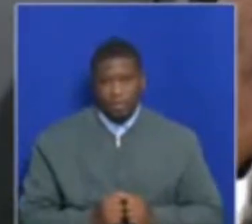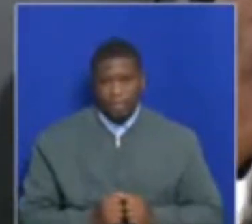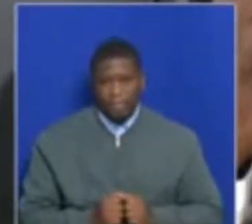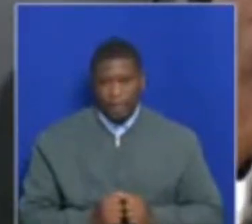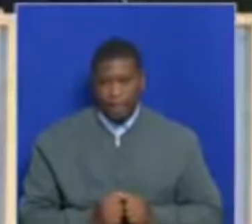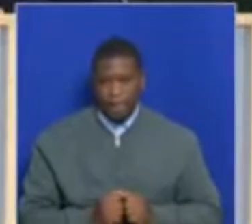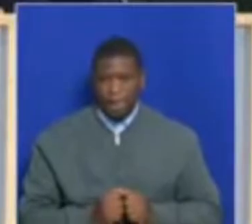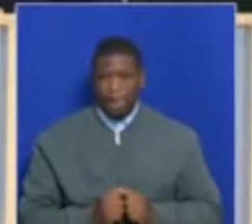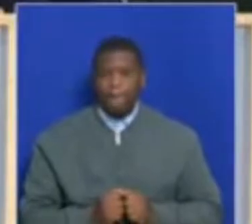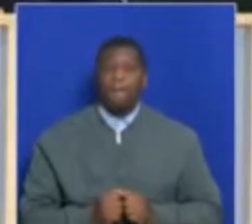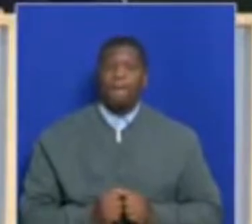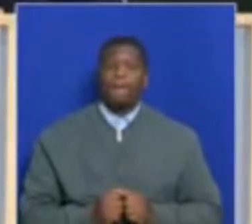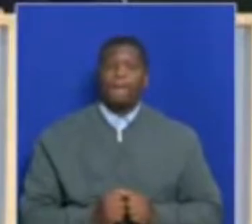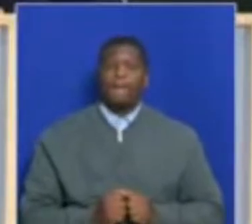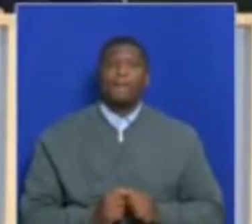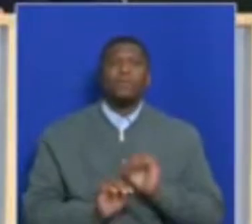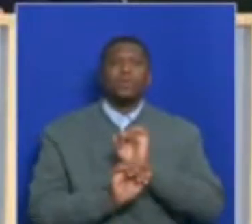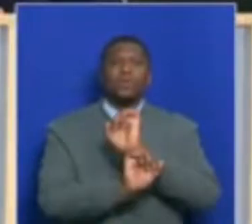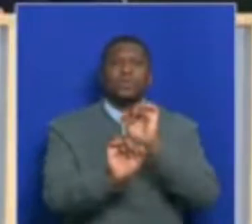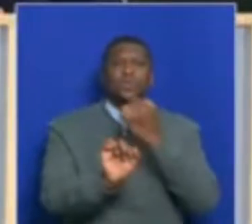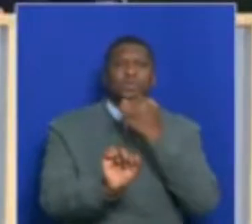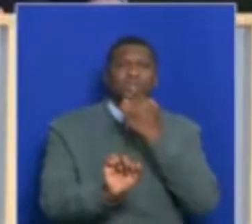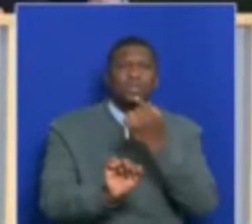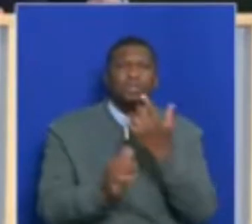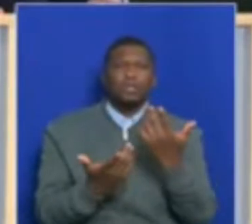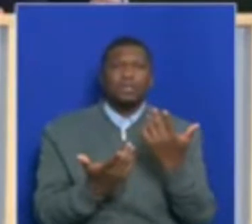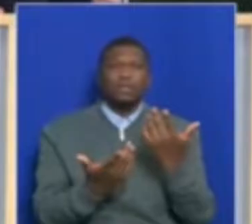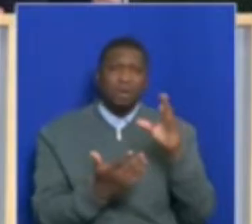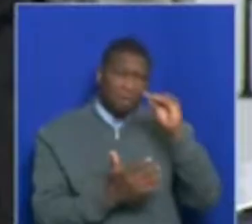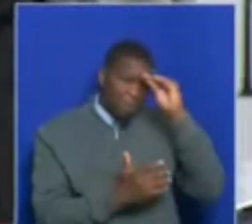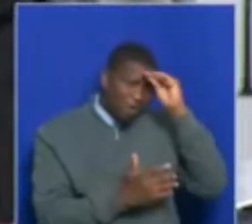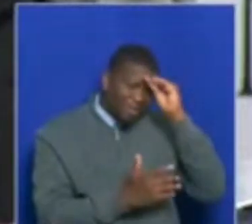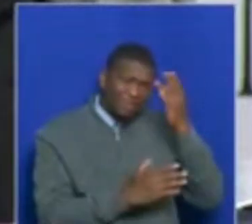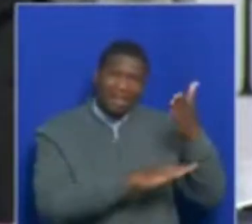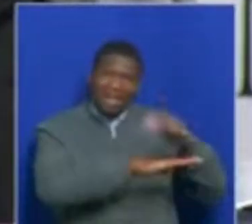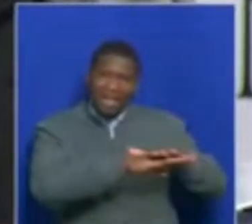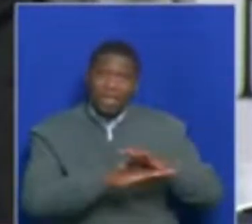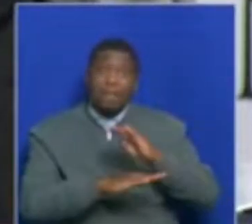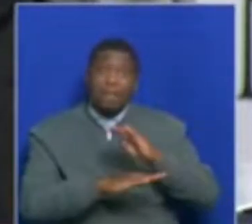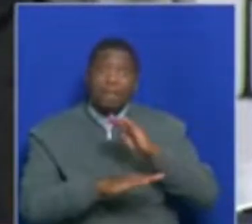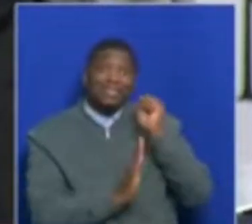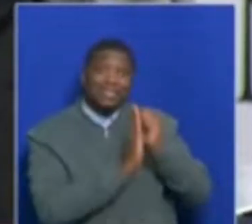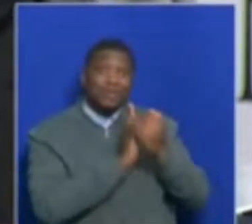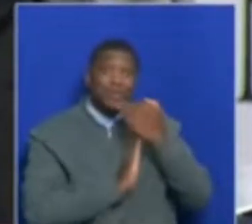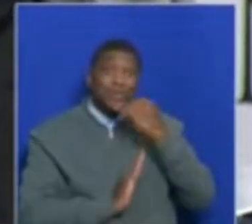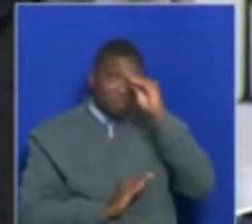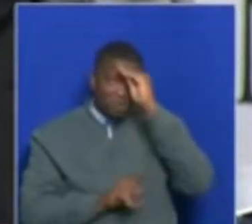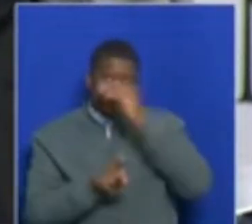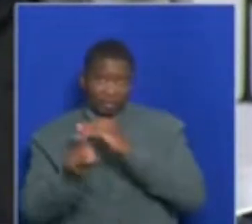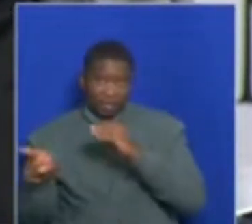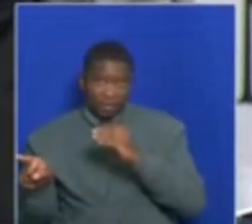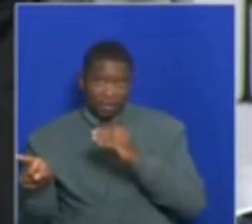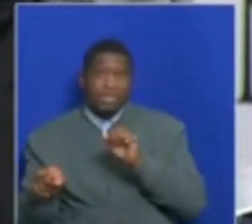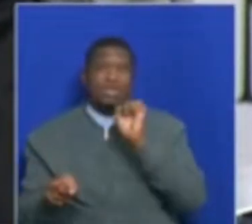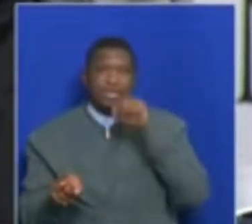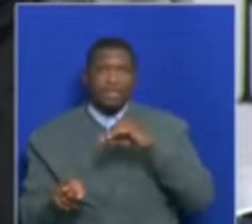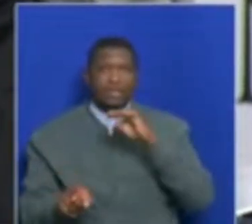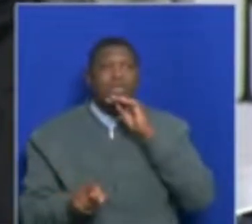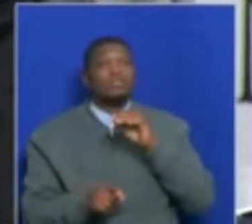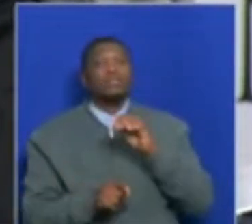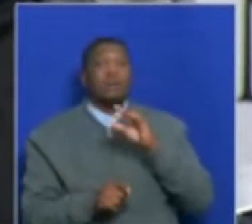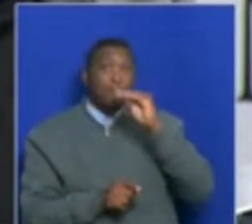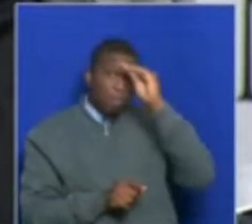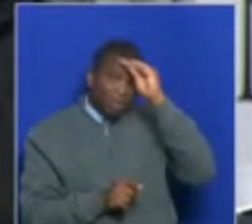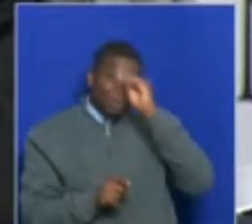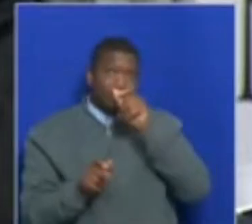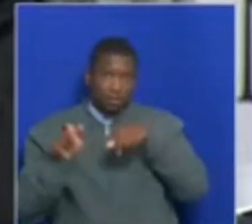You said police killings, you meant killings by police? Yes, police deaths as a result of police action. Okay, all right,